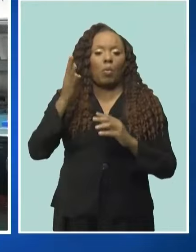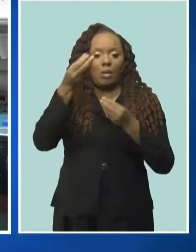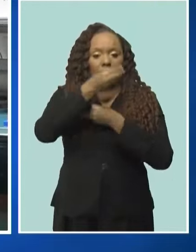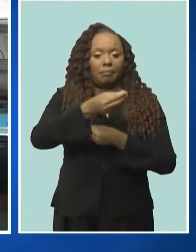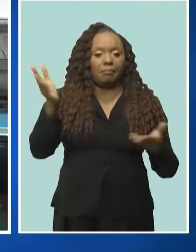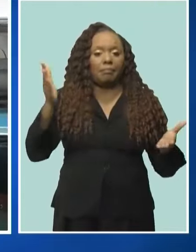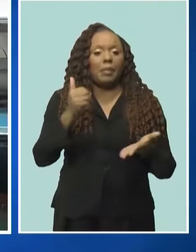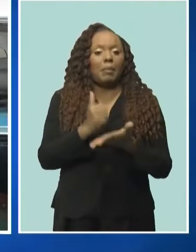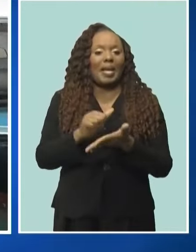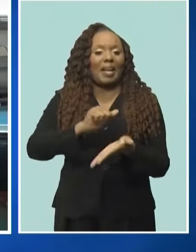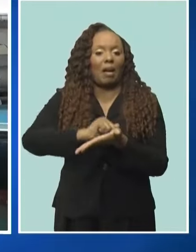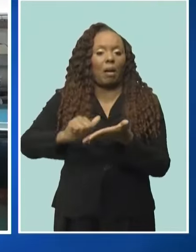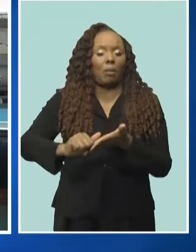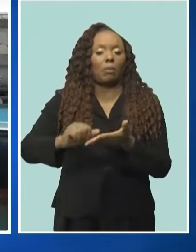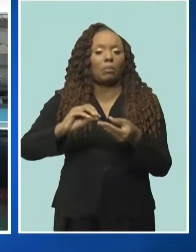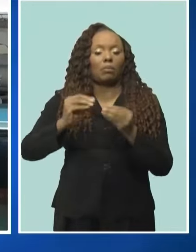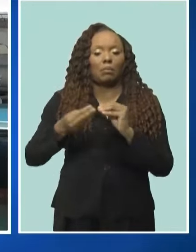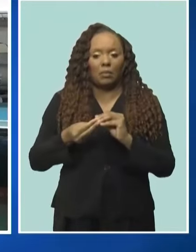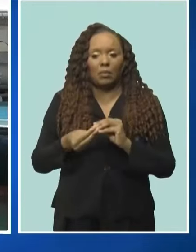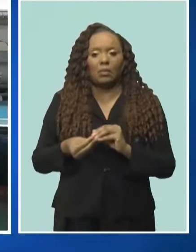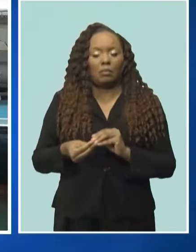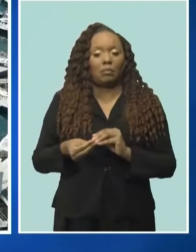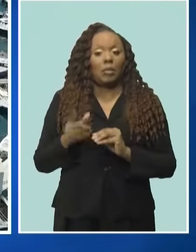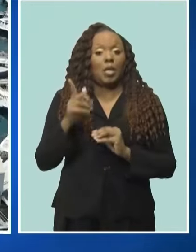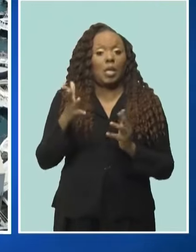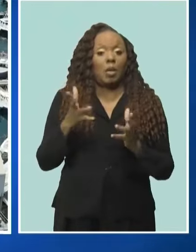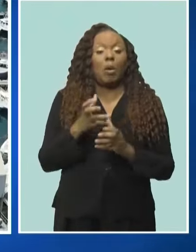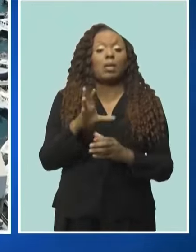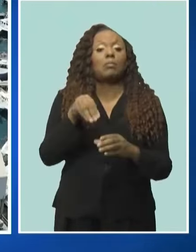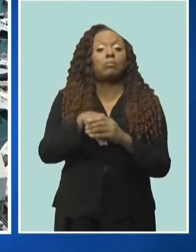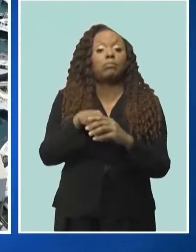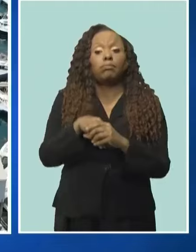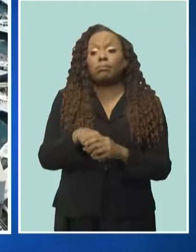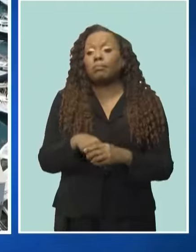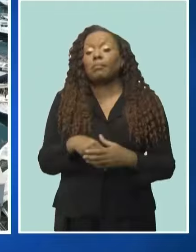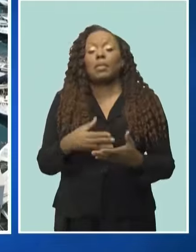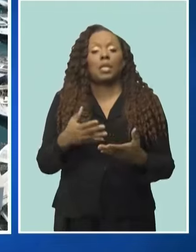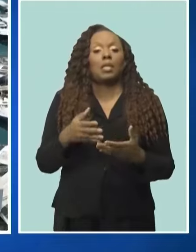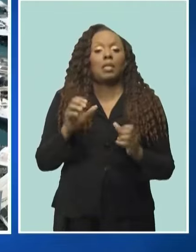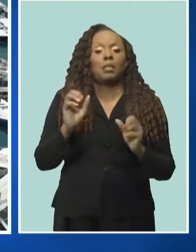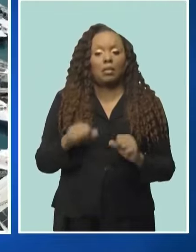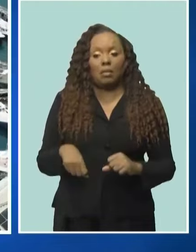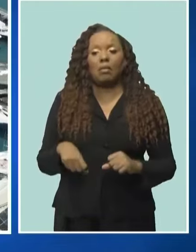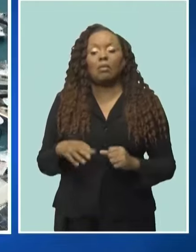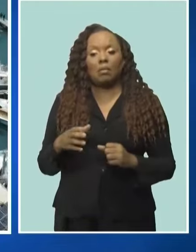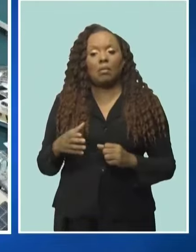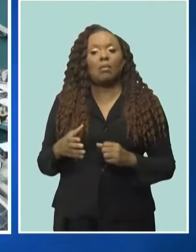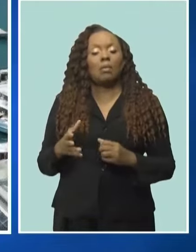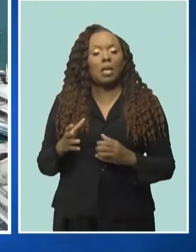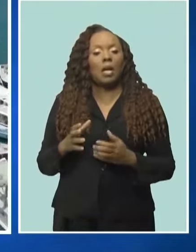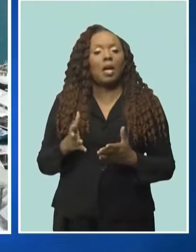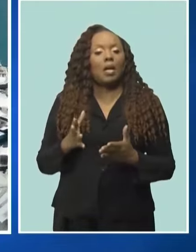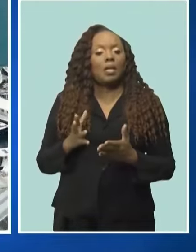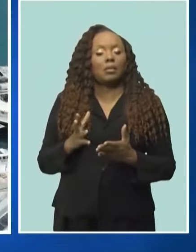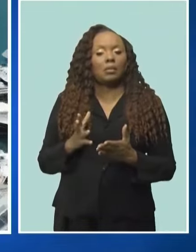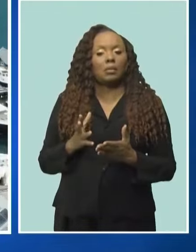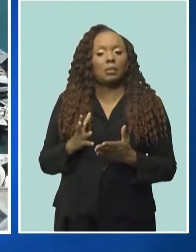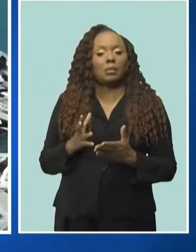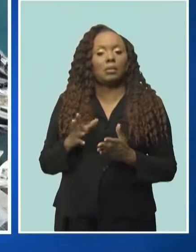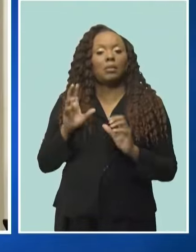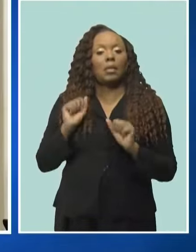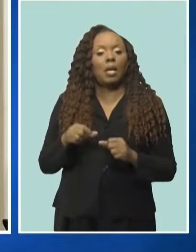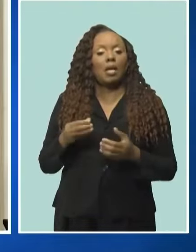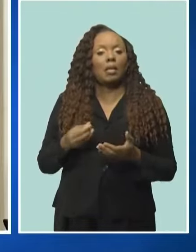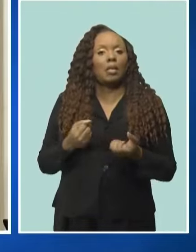released to allow corporate Barbados and members of the public to make donations to members of the industry. She was addressing a press conference